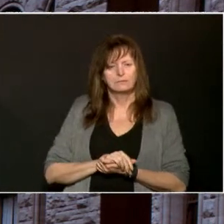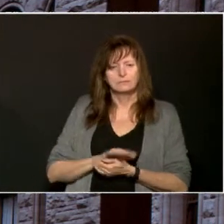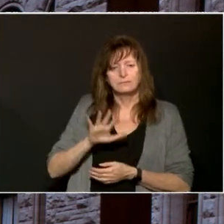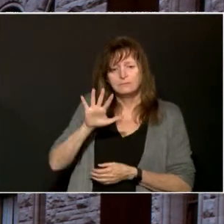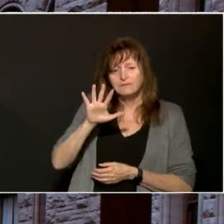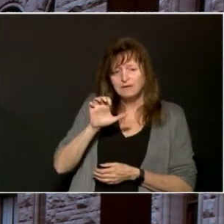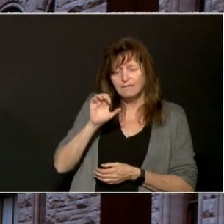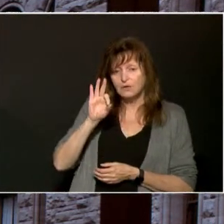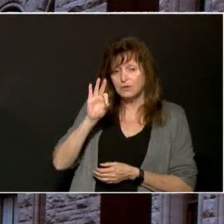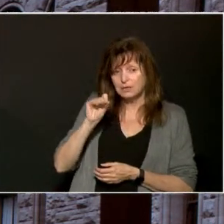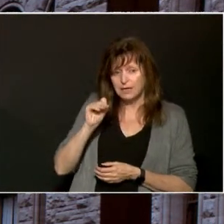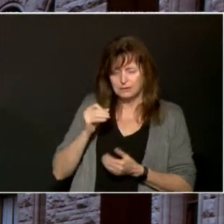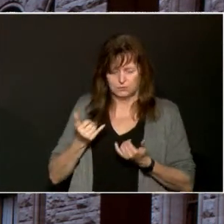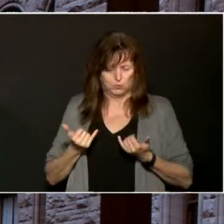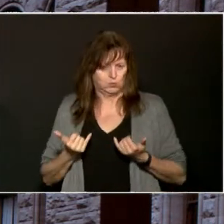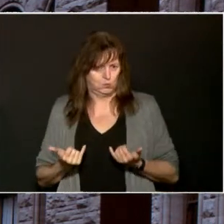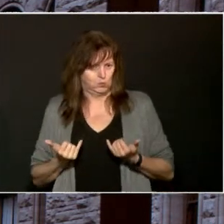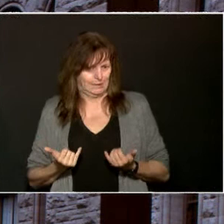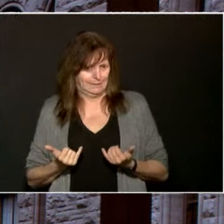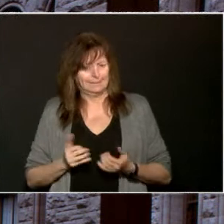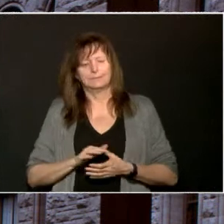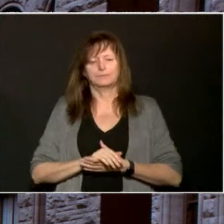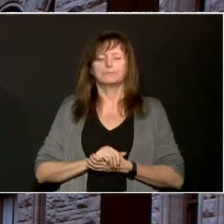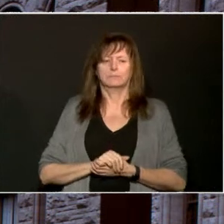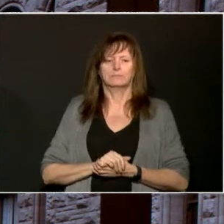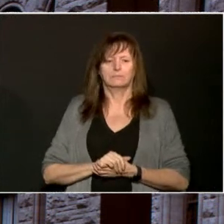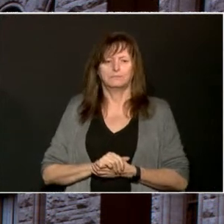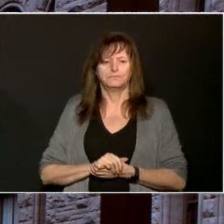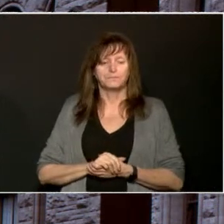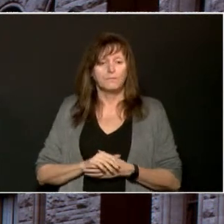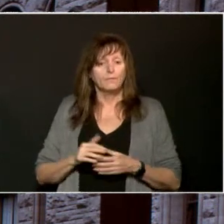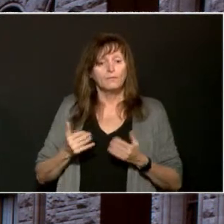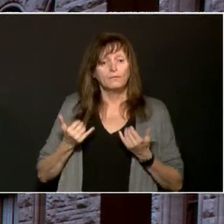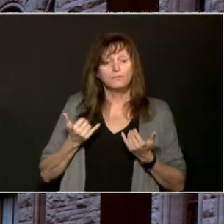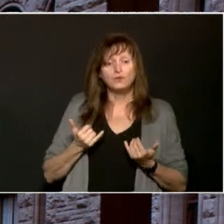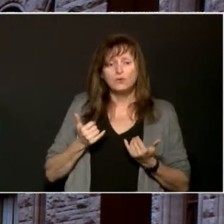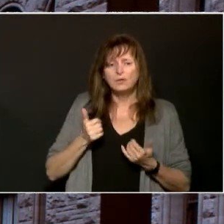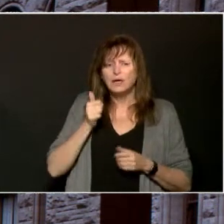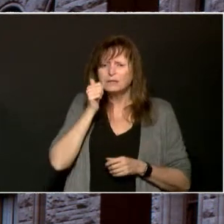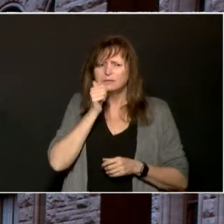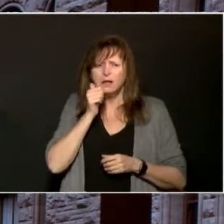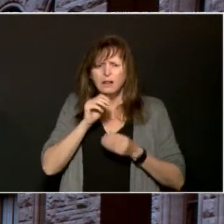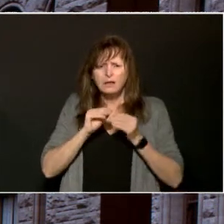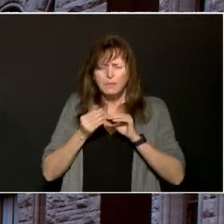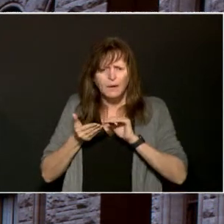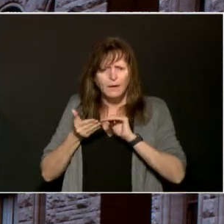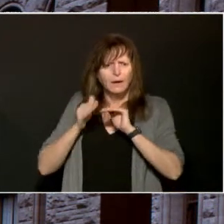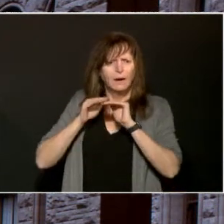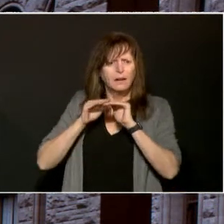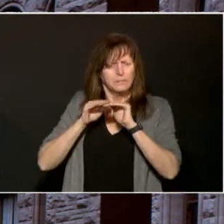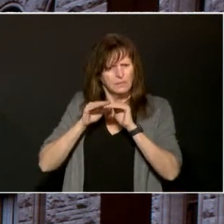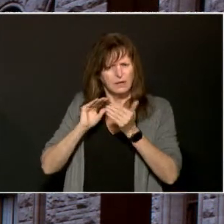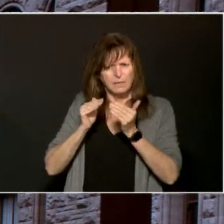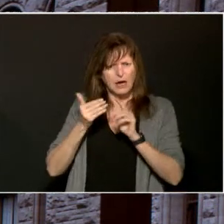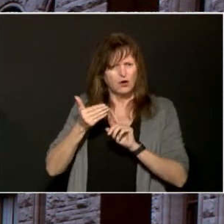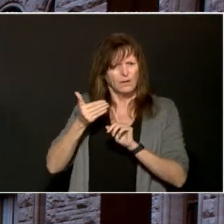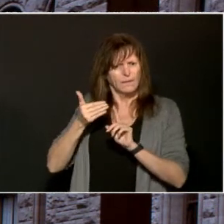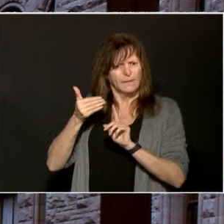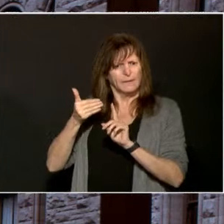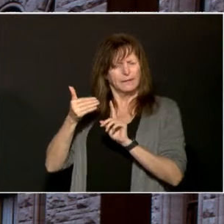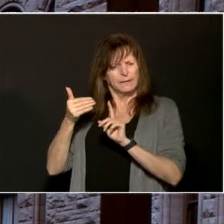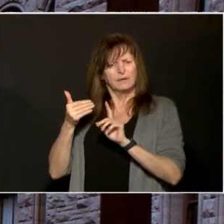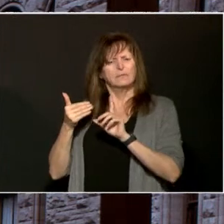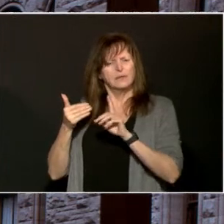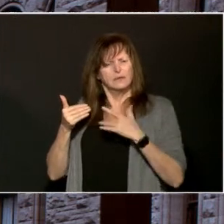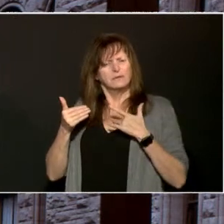590 cases today. While today's daily case number is somewhat up from recent days, We do typically see a